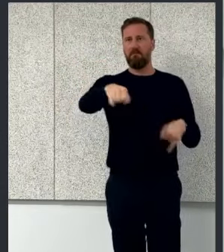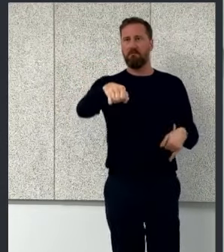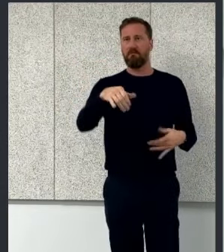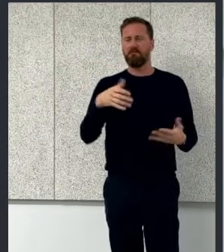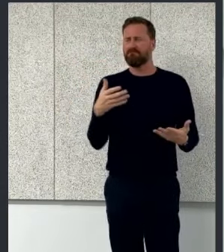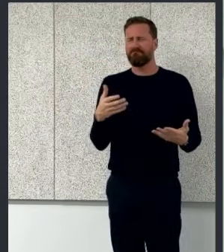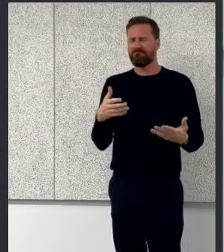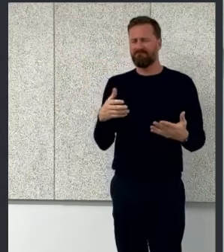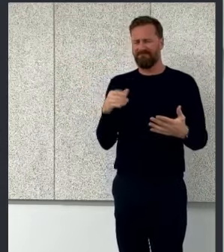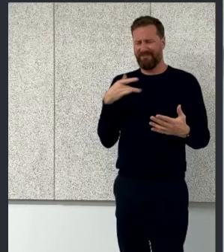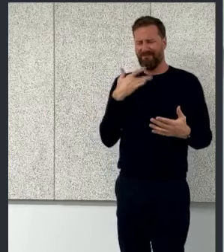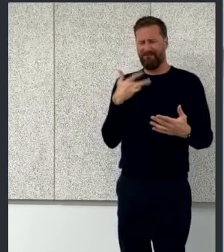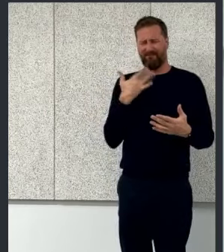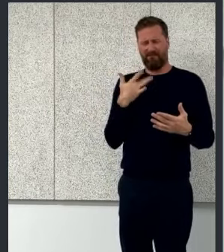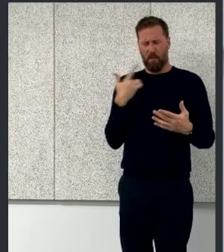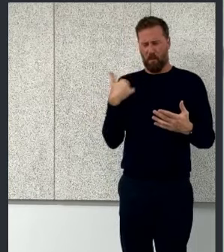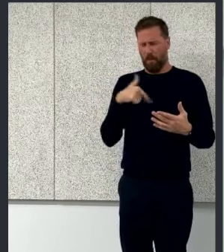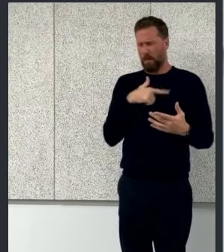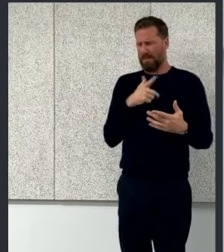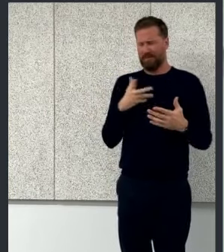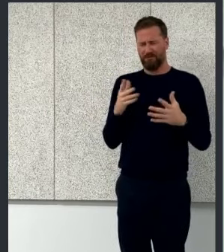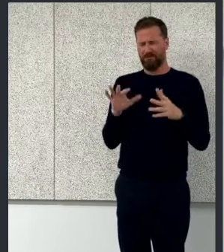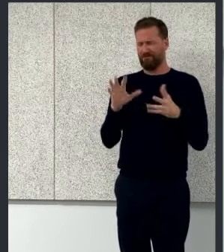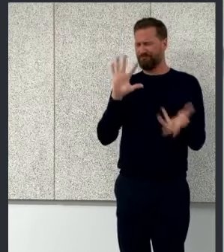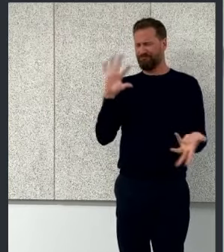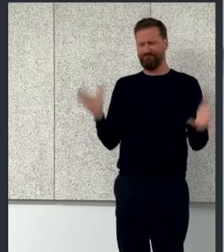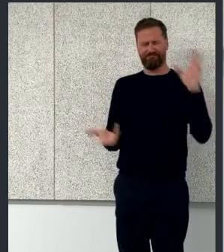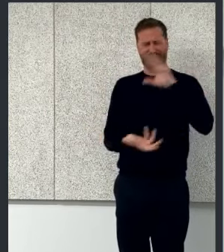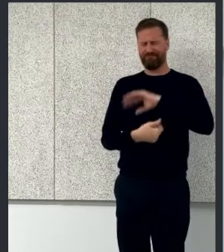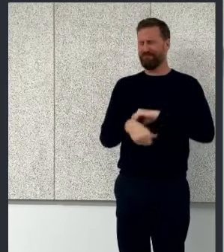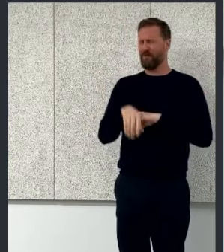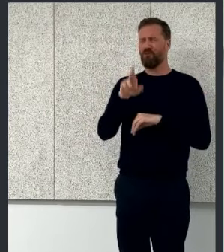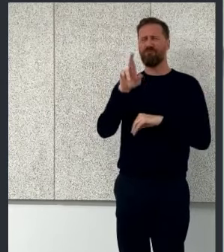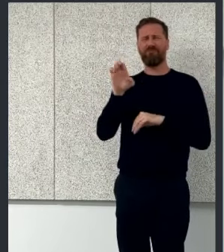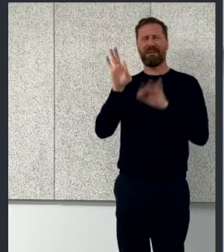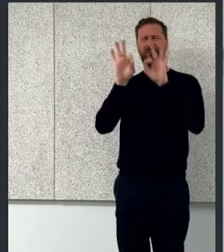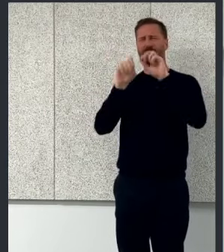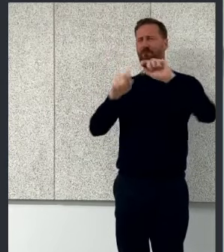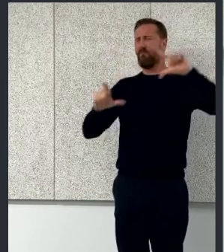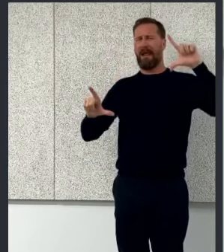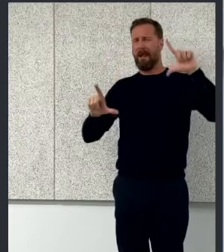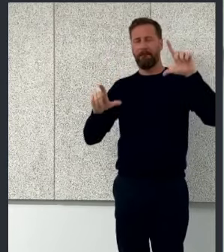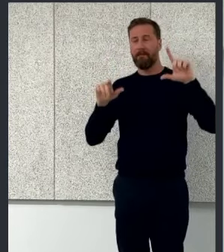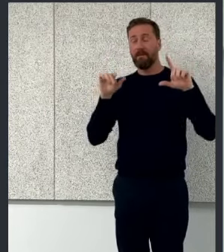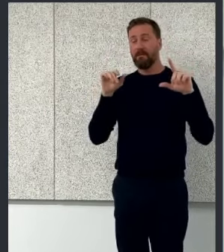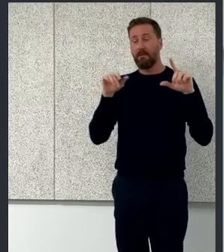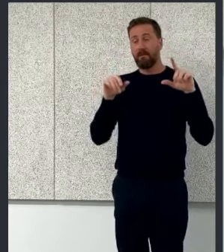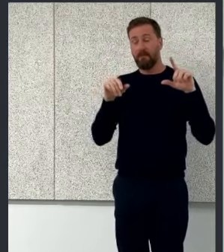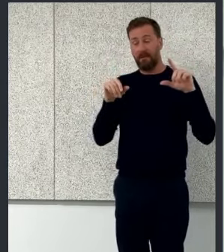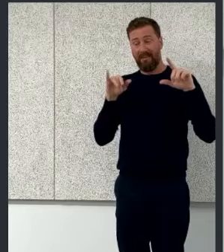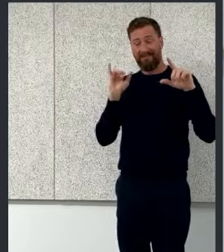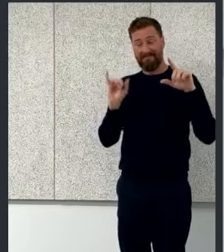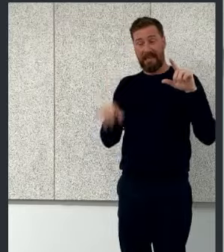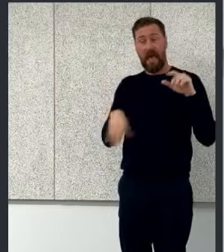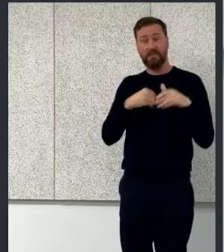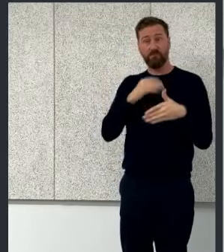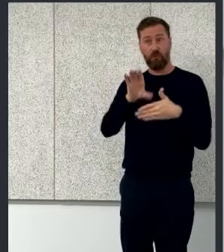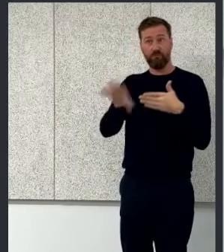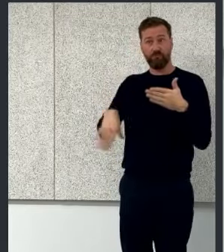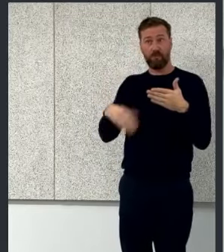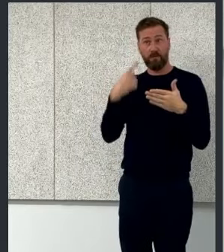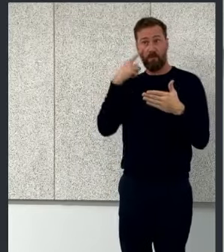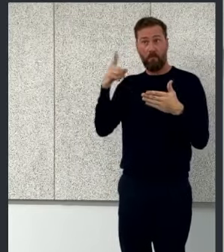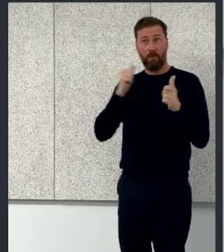great reframing of something that I think also, you know, does have consequences for